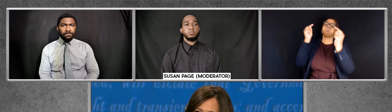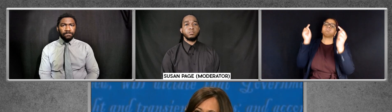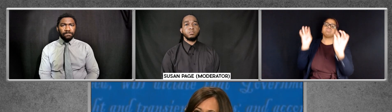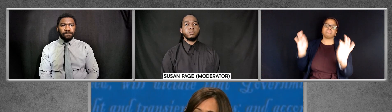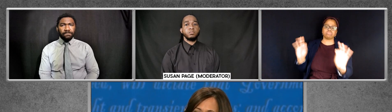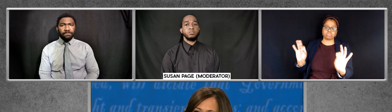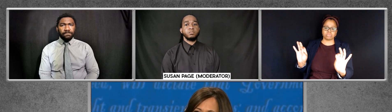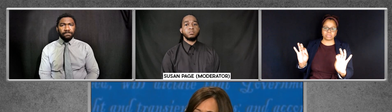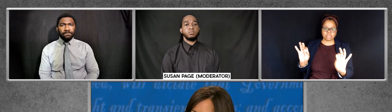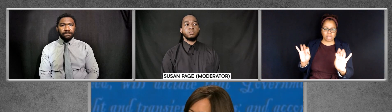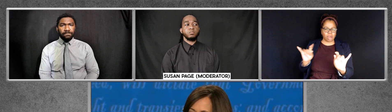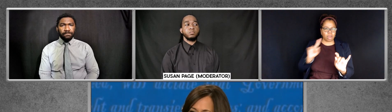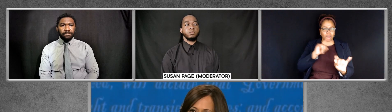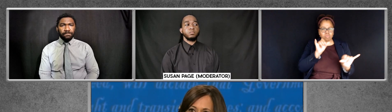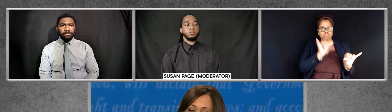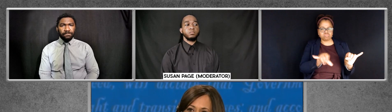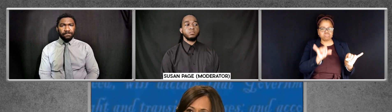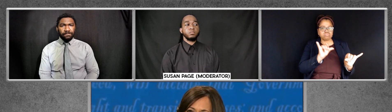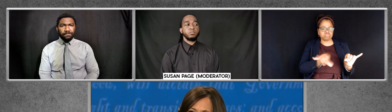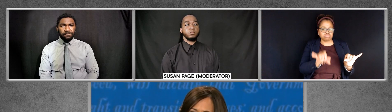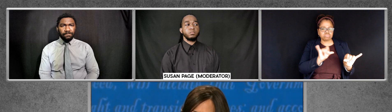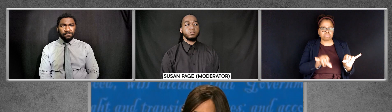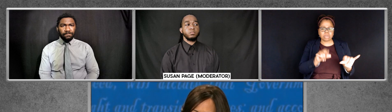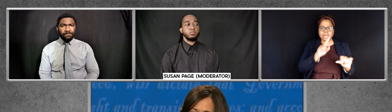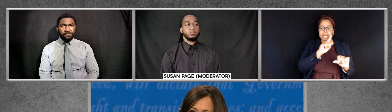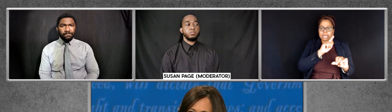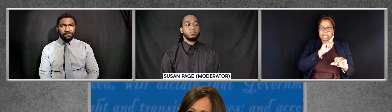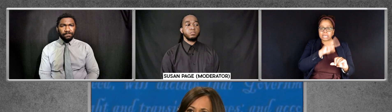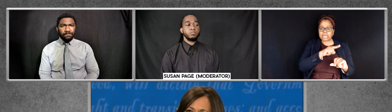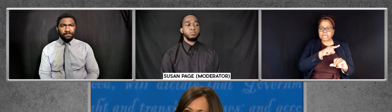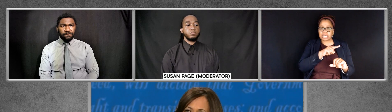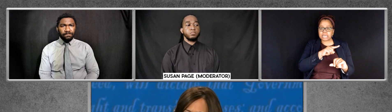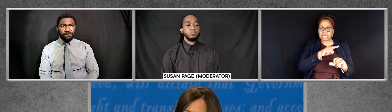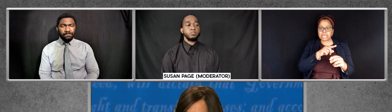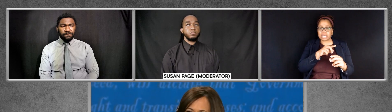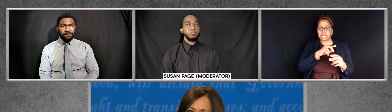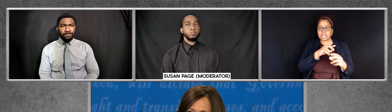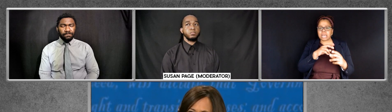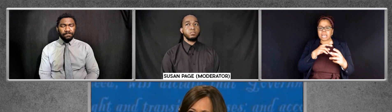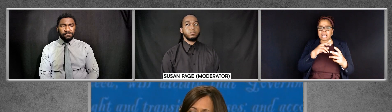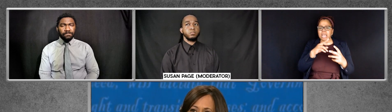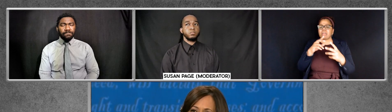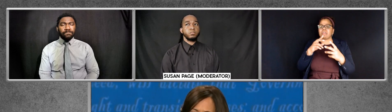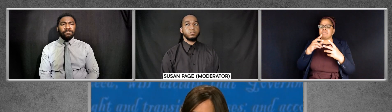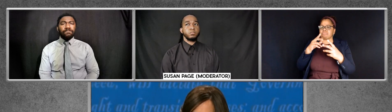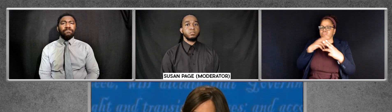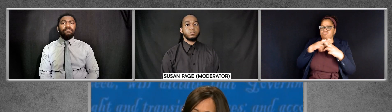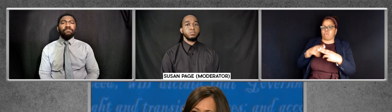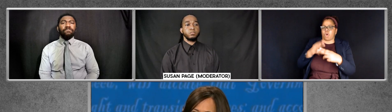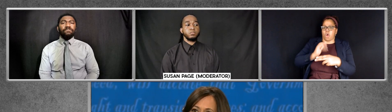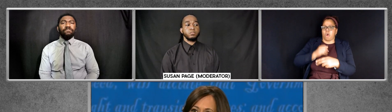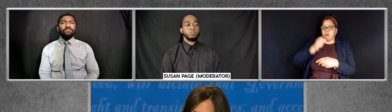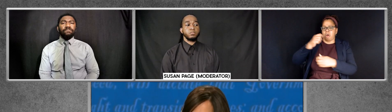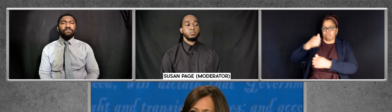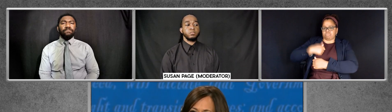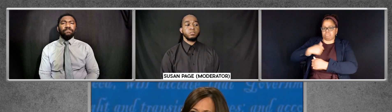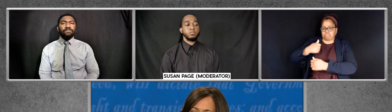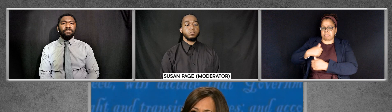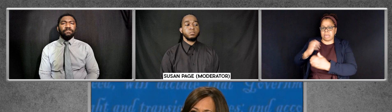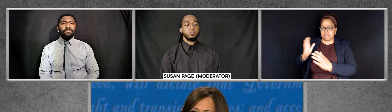of Donald Trump's, where he has referred to our men who are serving in our military as suckers